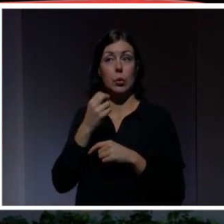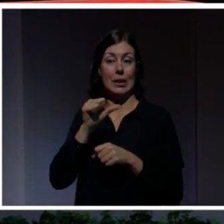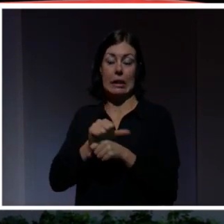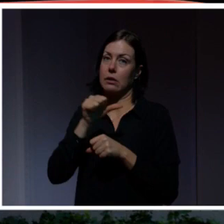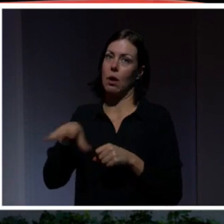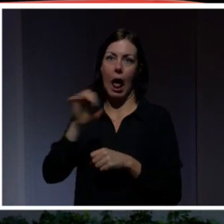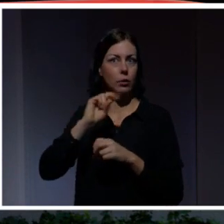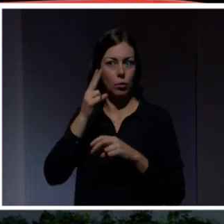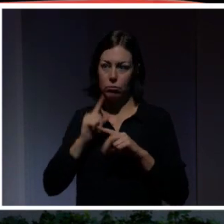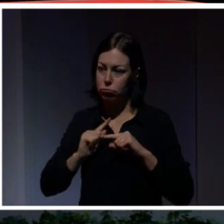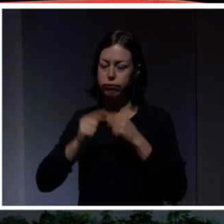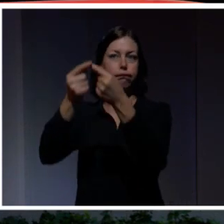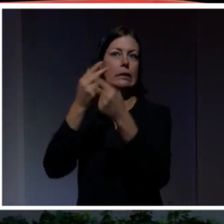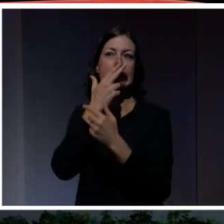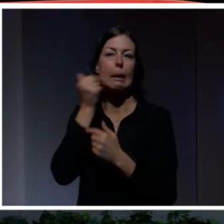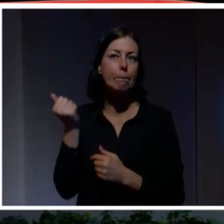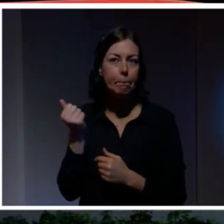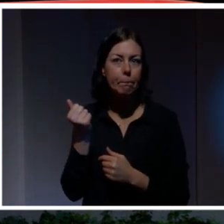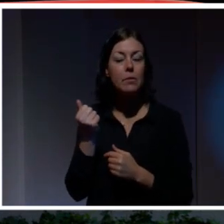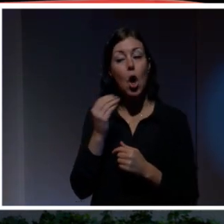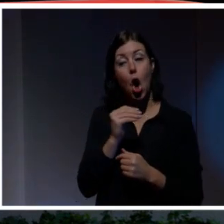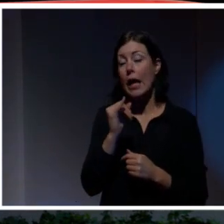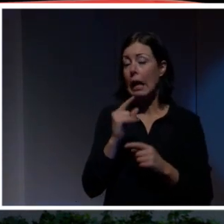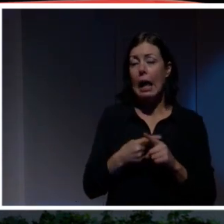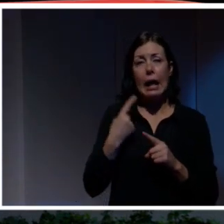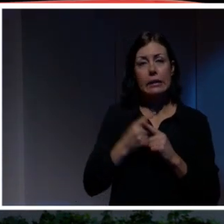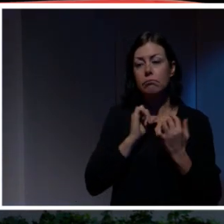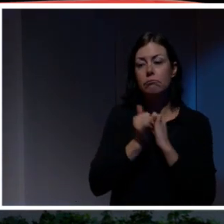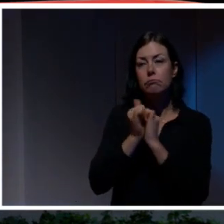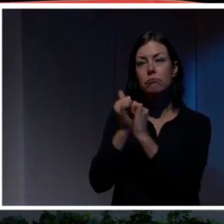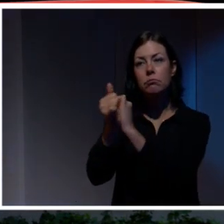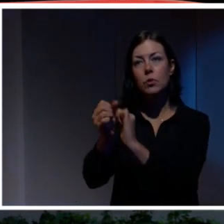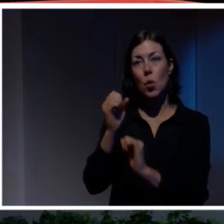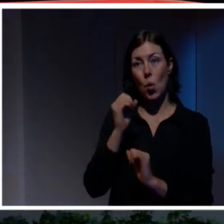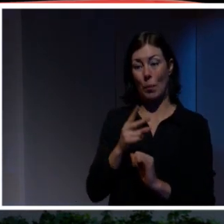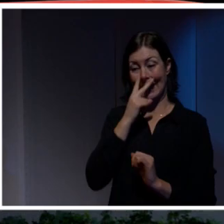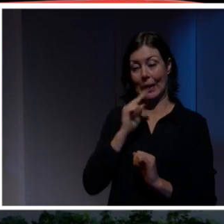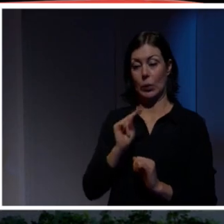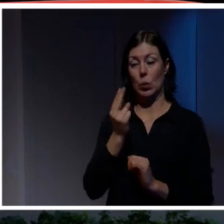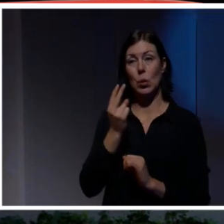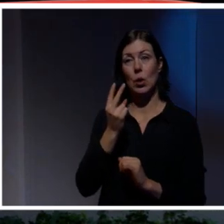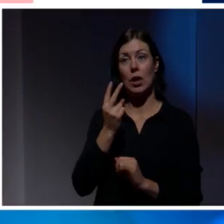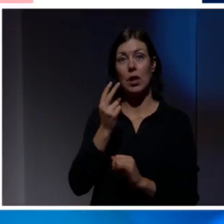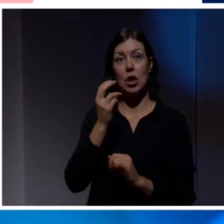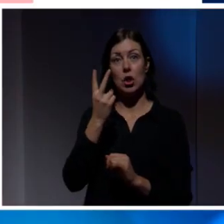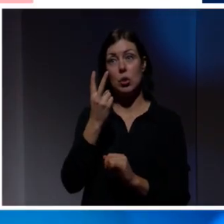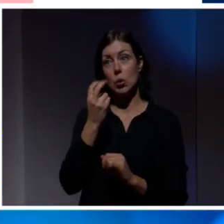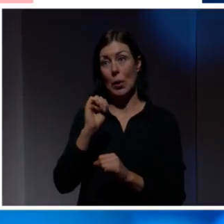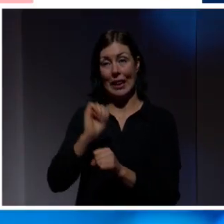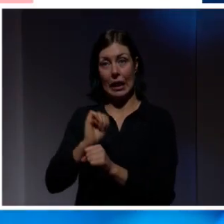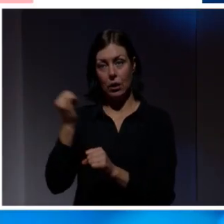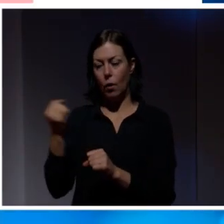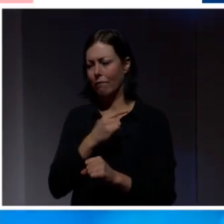move fast. So AI is constantly changing, and if we fast forward to 2019, we have all these new generation